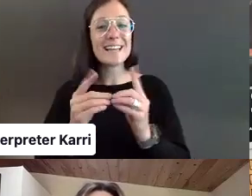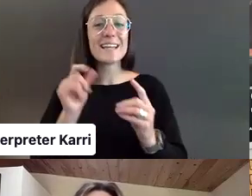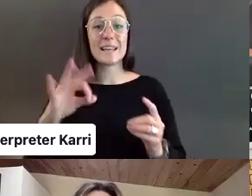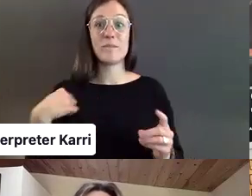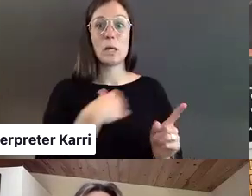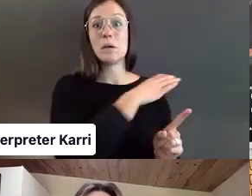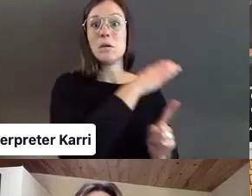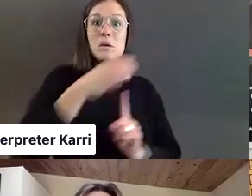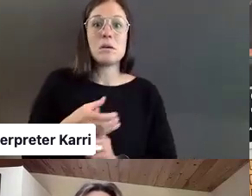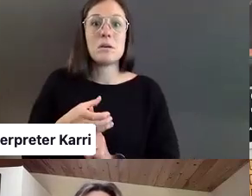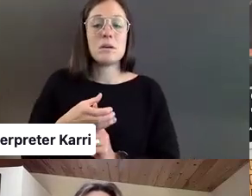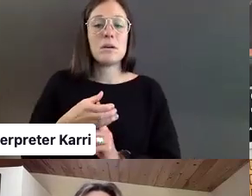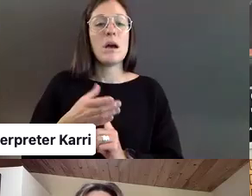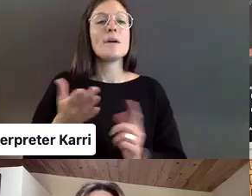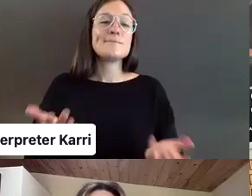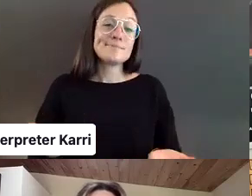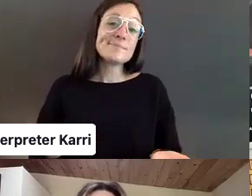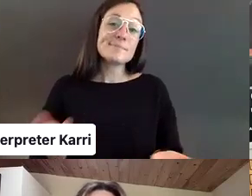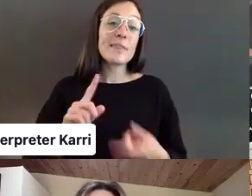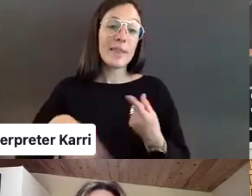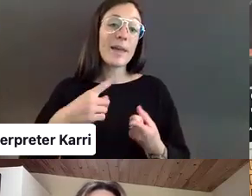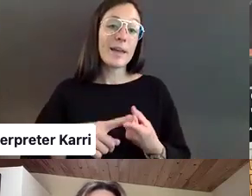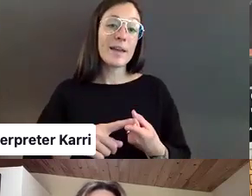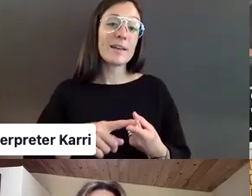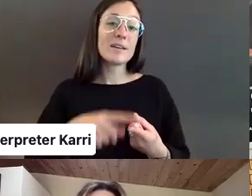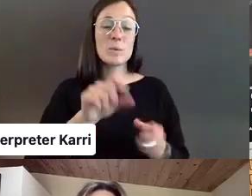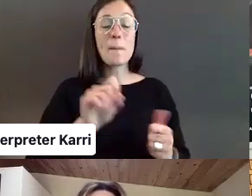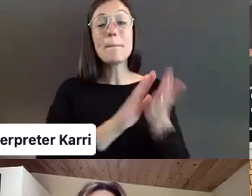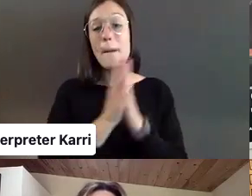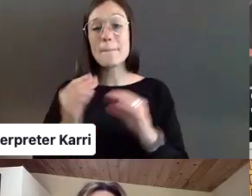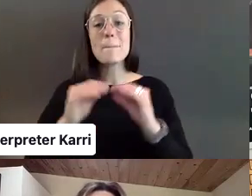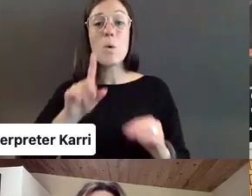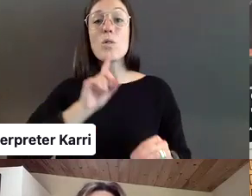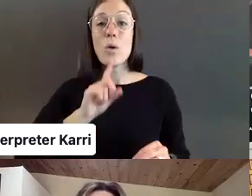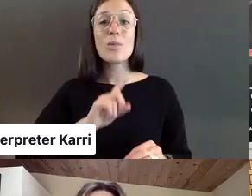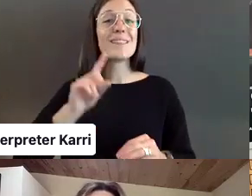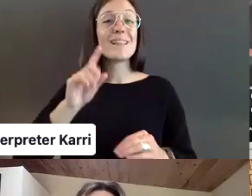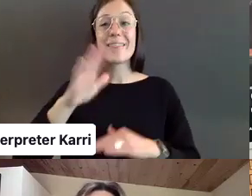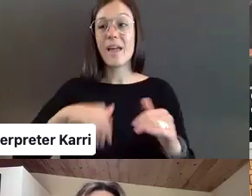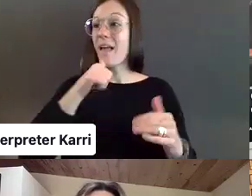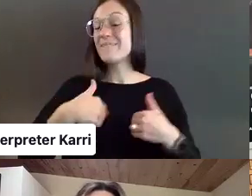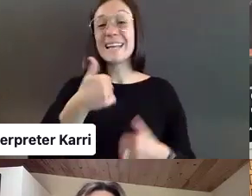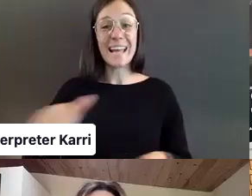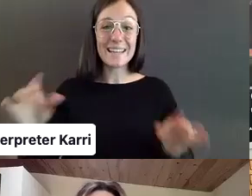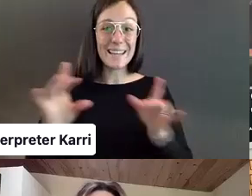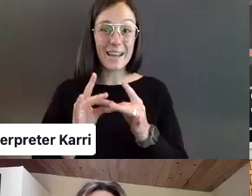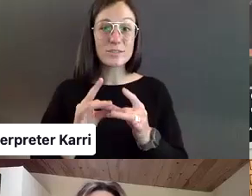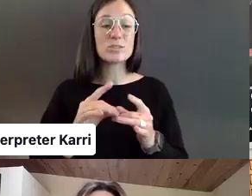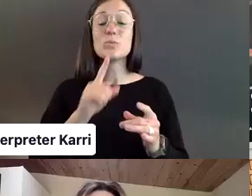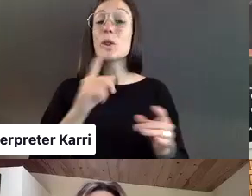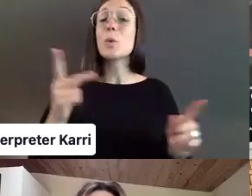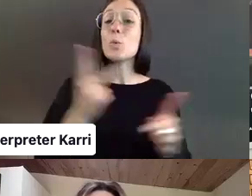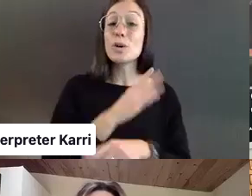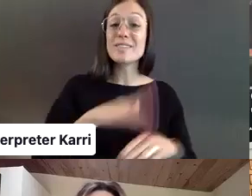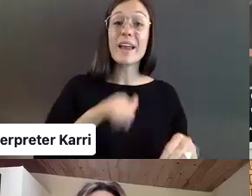on, then it is, to me, that is lonelier than not having connection, is when someone is connecting to something